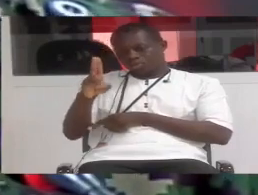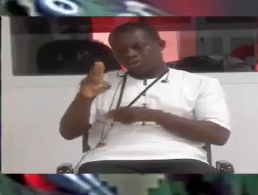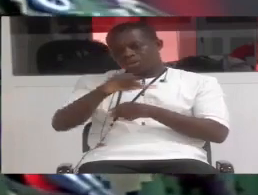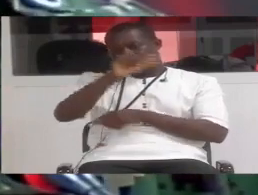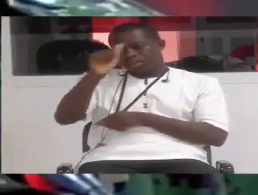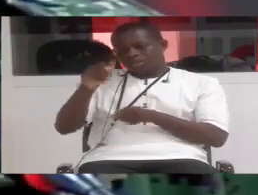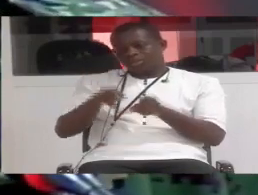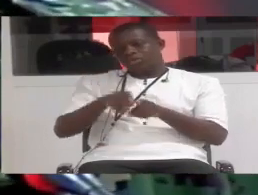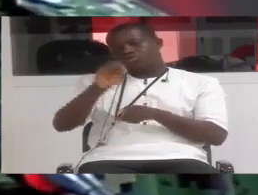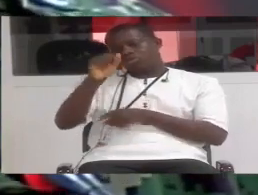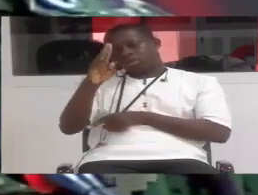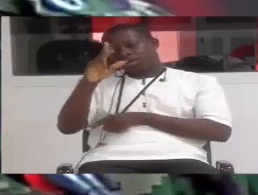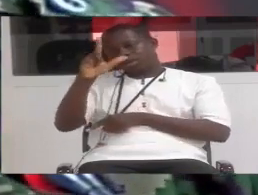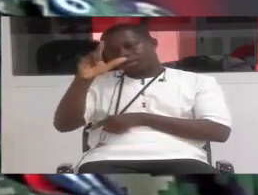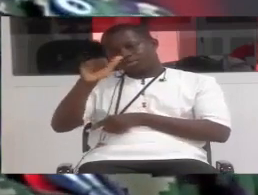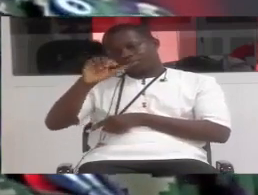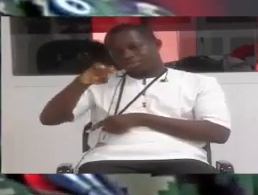Sergeant Suleiman Sambu